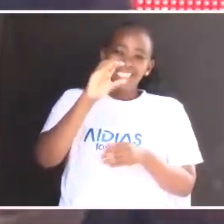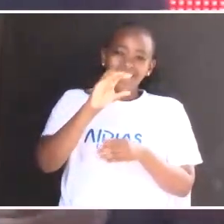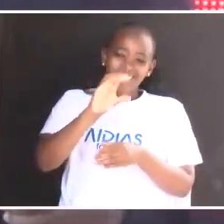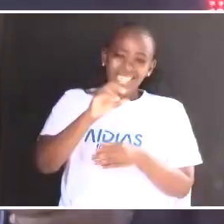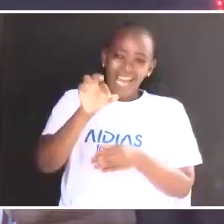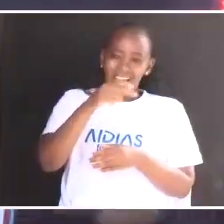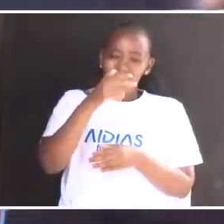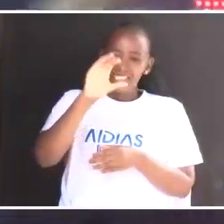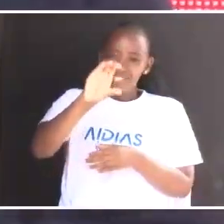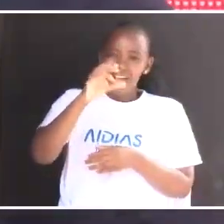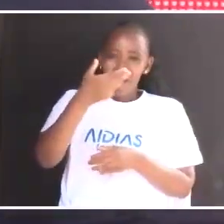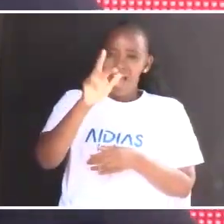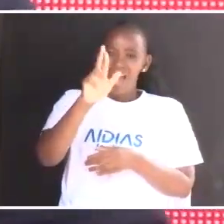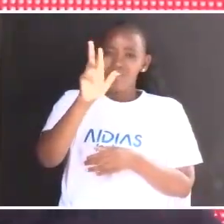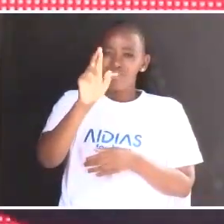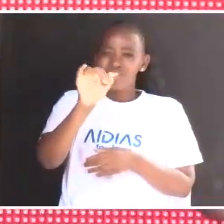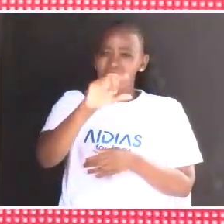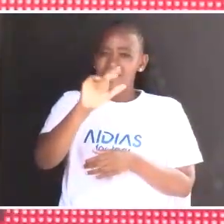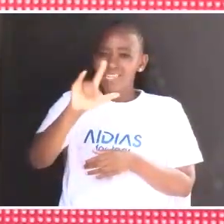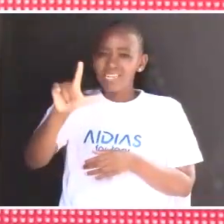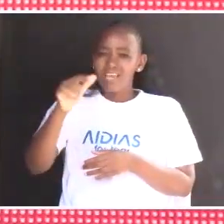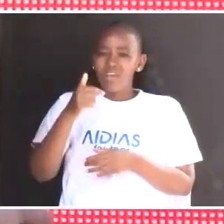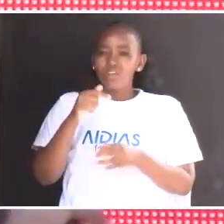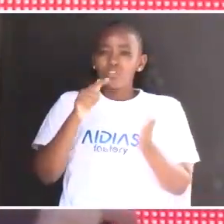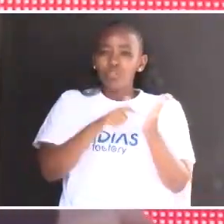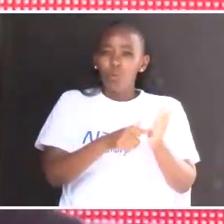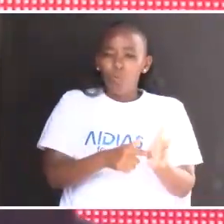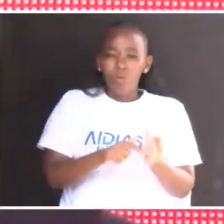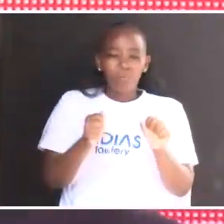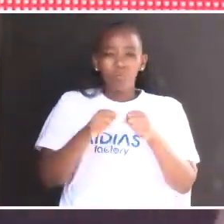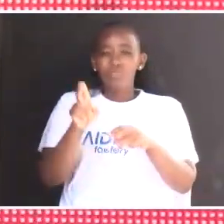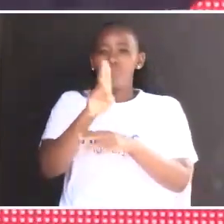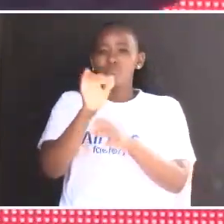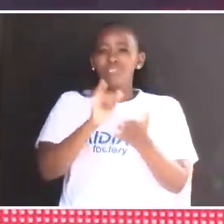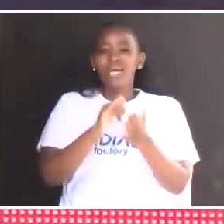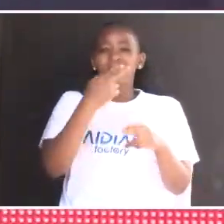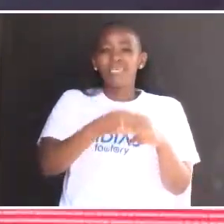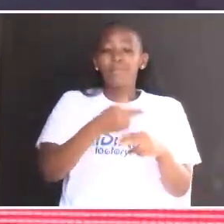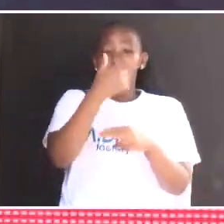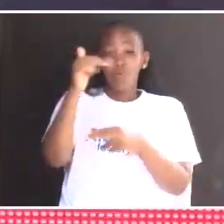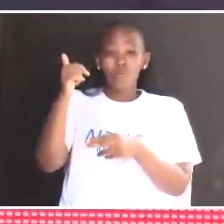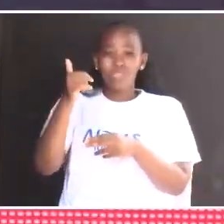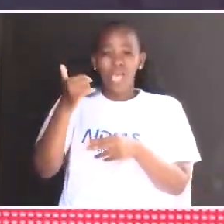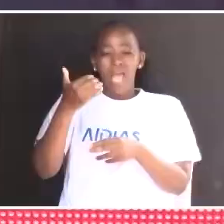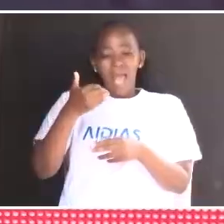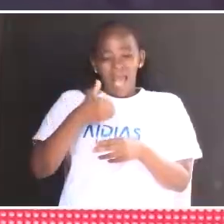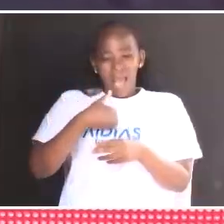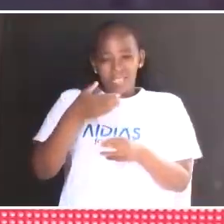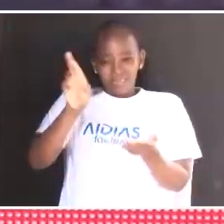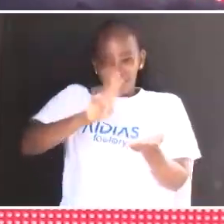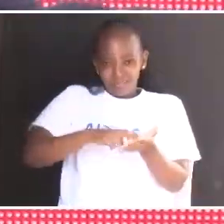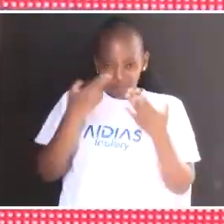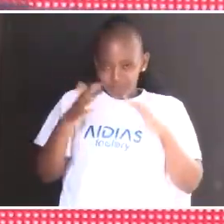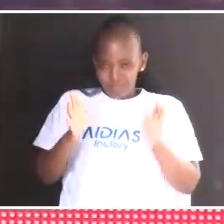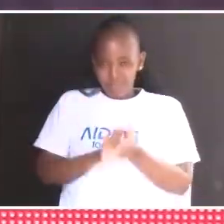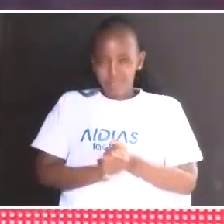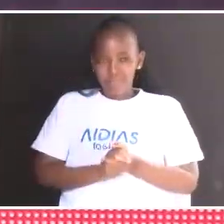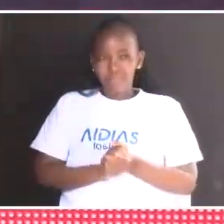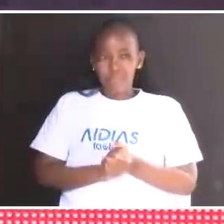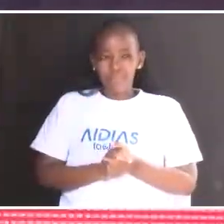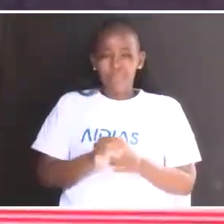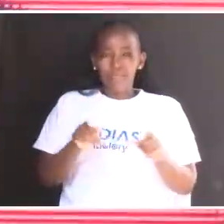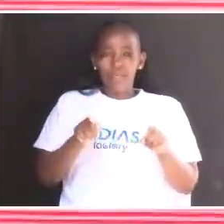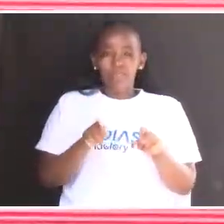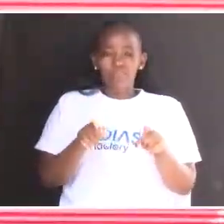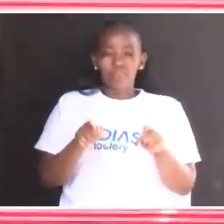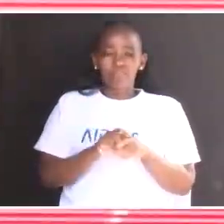trademark. Huwezi kuja hapa uanze kusell kutumia Churchill, whatever it is already registered. Mliona